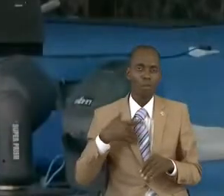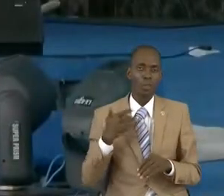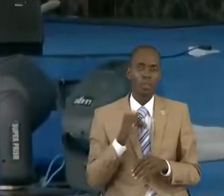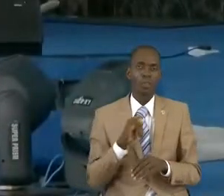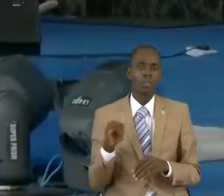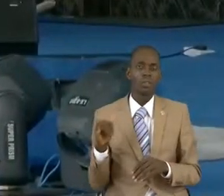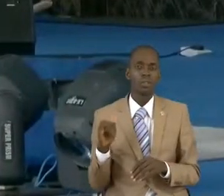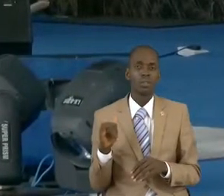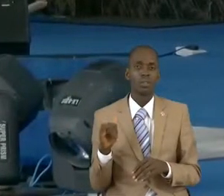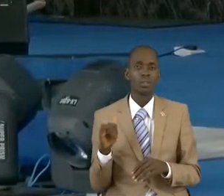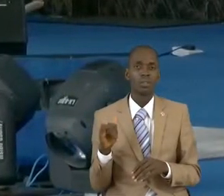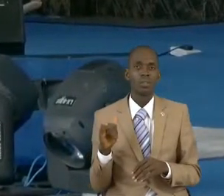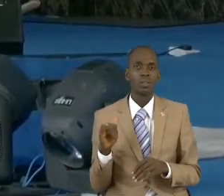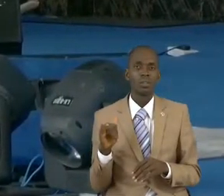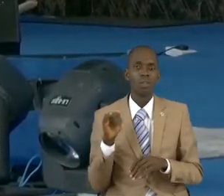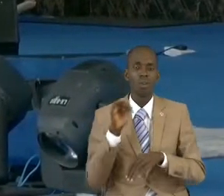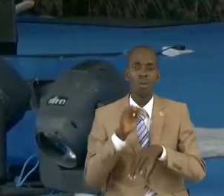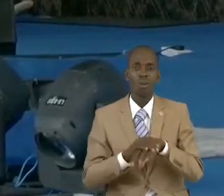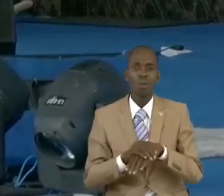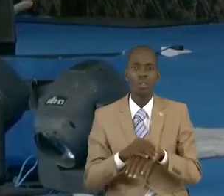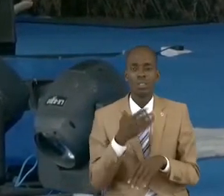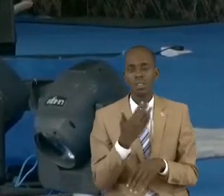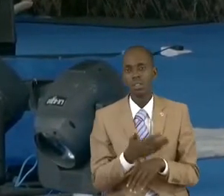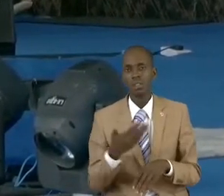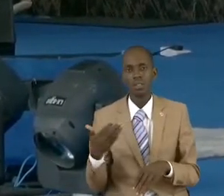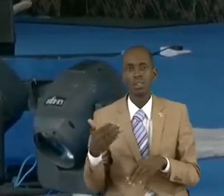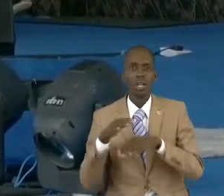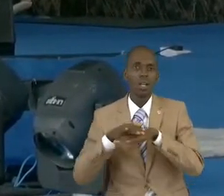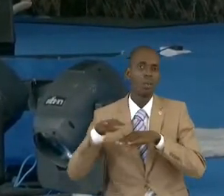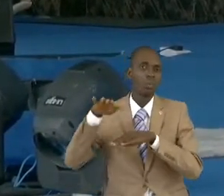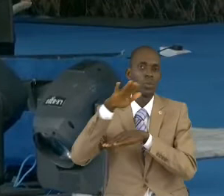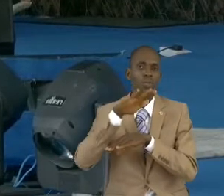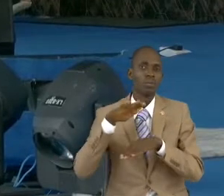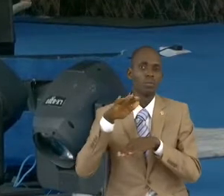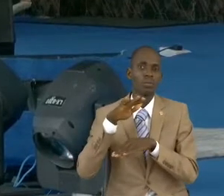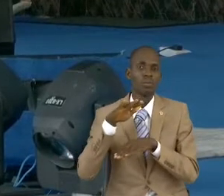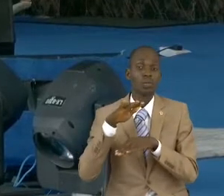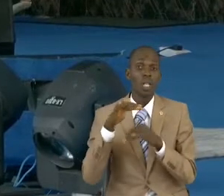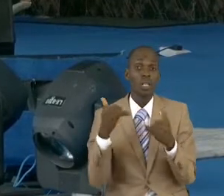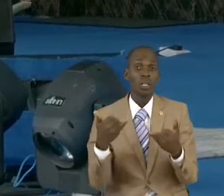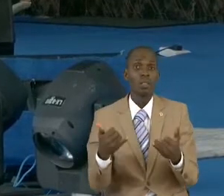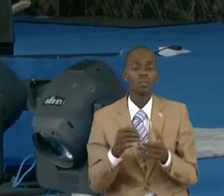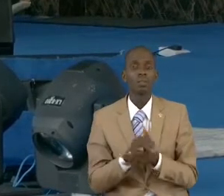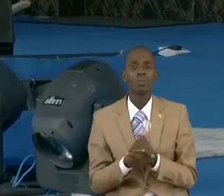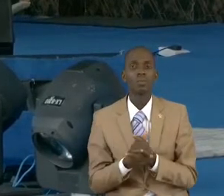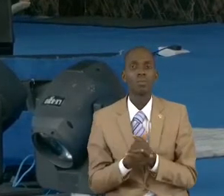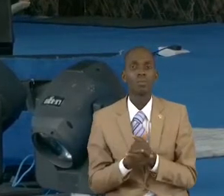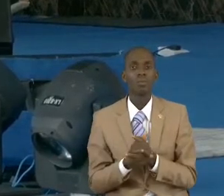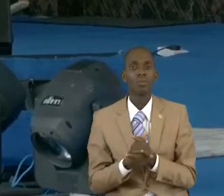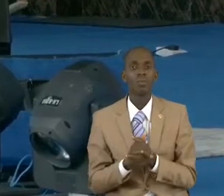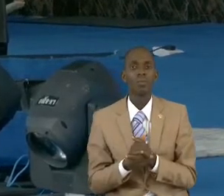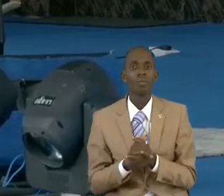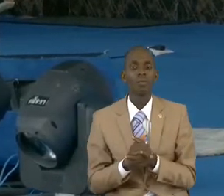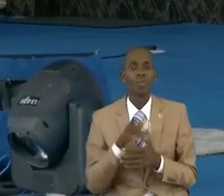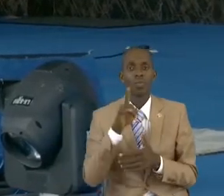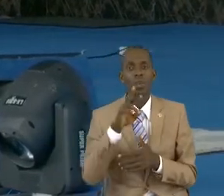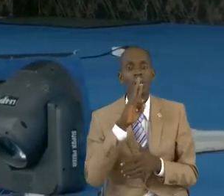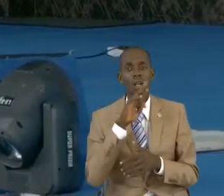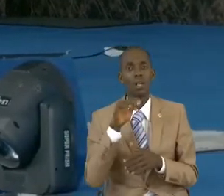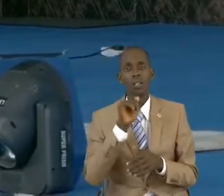on things above. Now, if you are a pilot, for